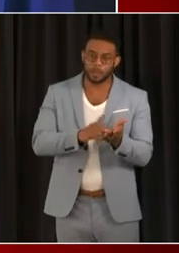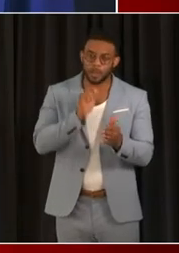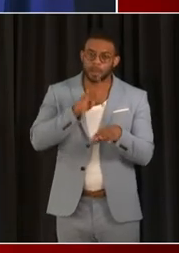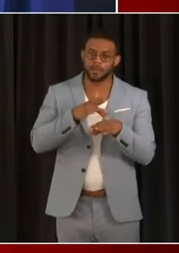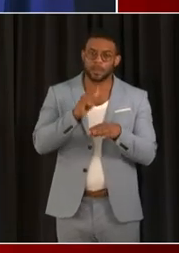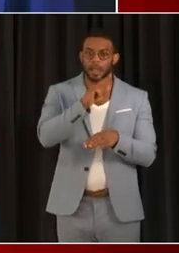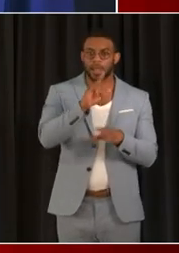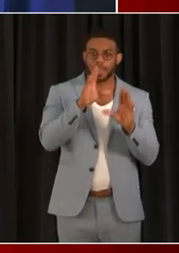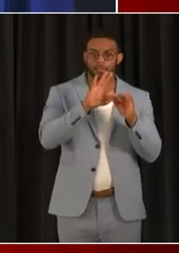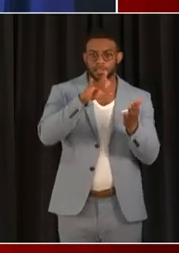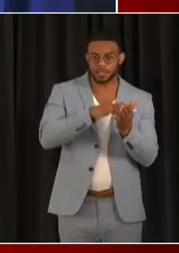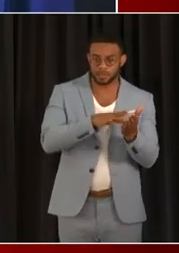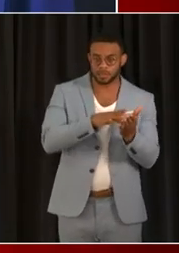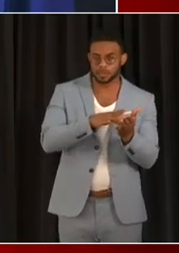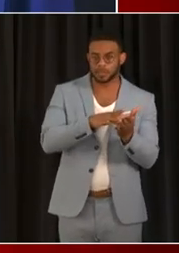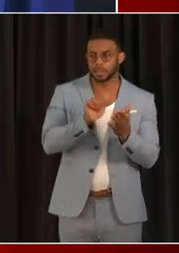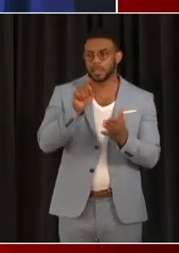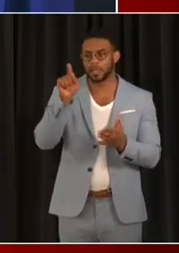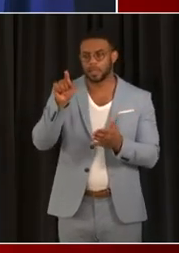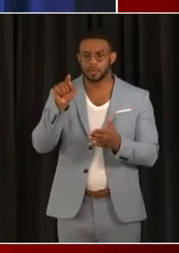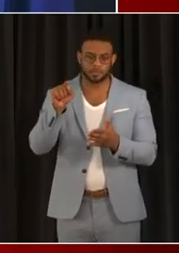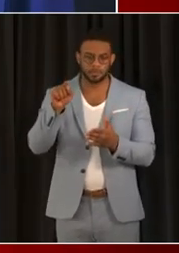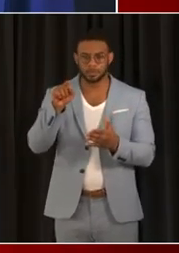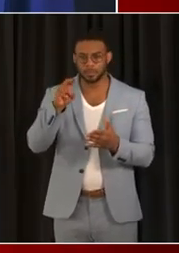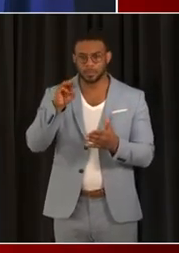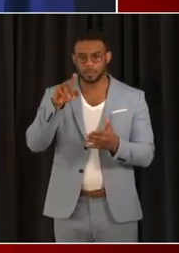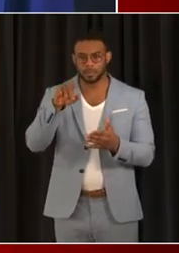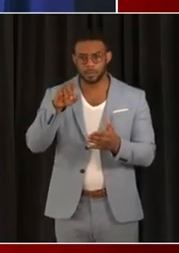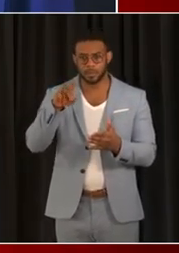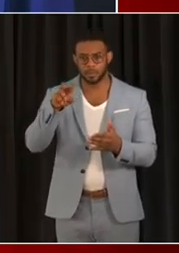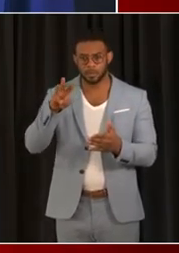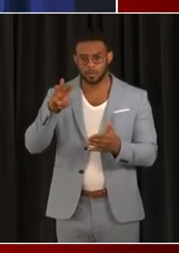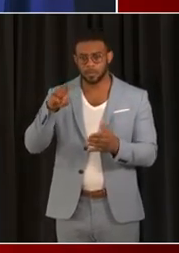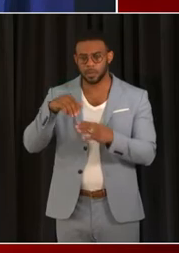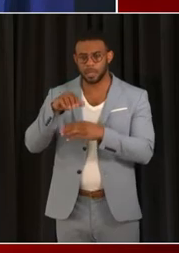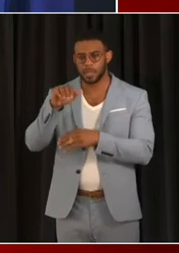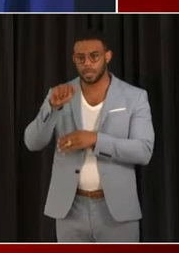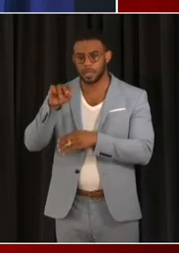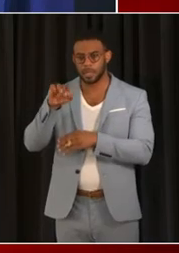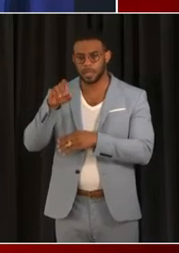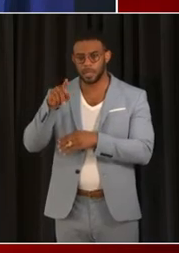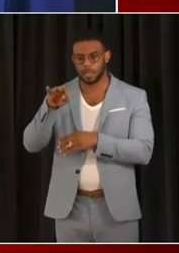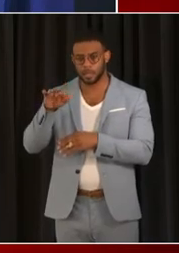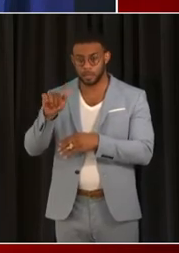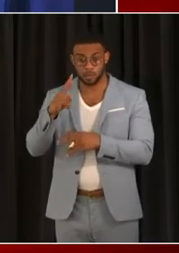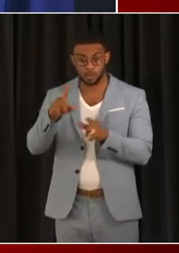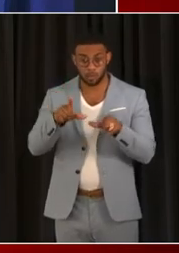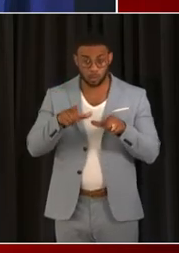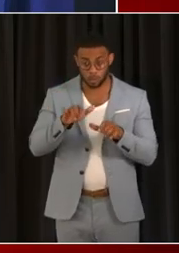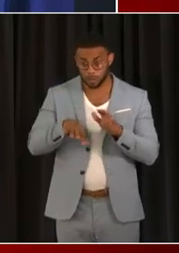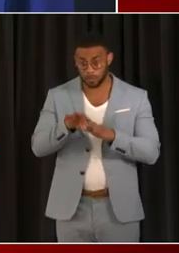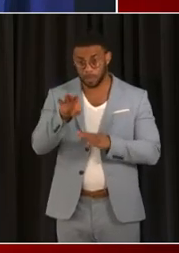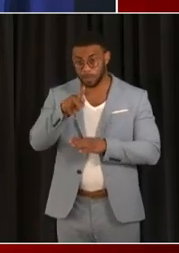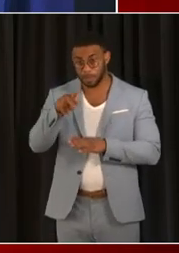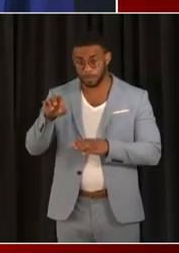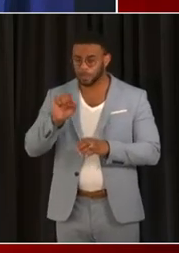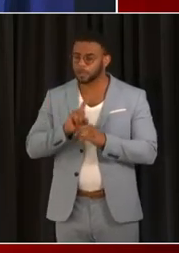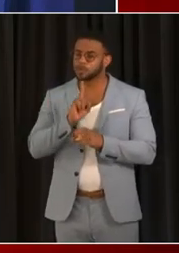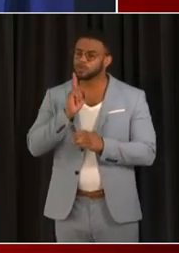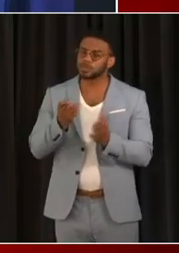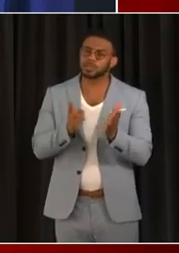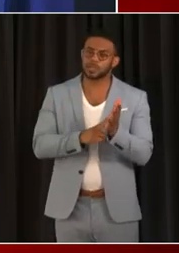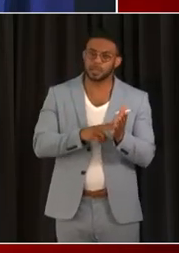be available at the Convention Center and at Mapleview Flats in Anacostia. So those are two locations where you get that PPE, but